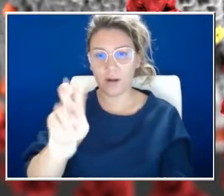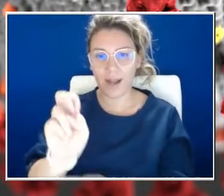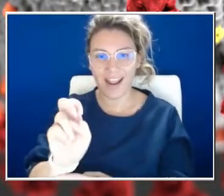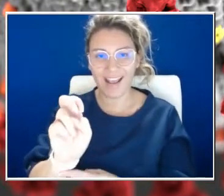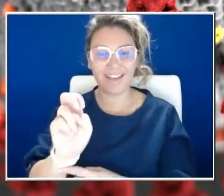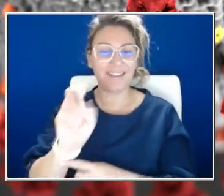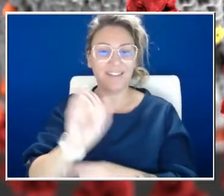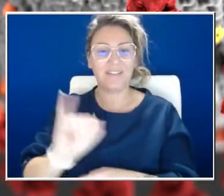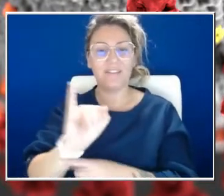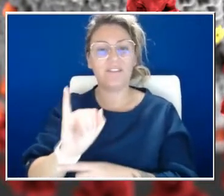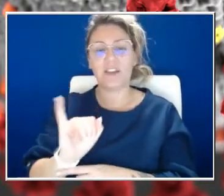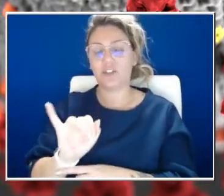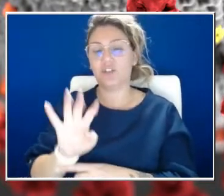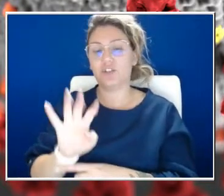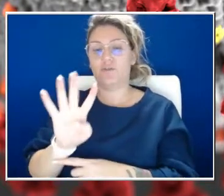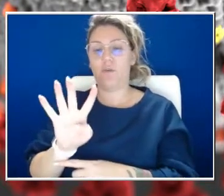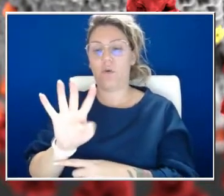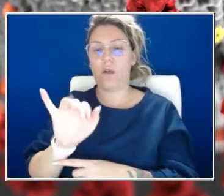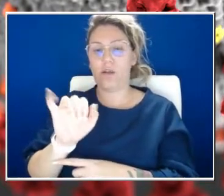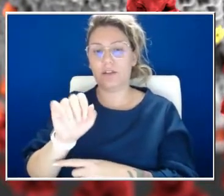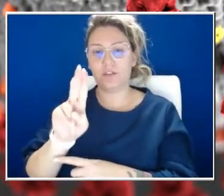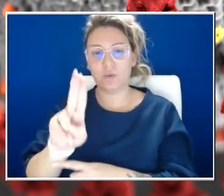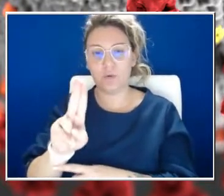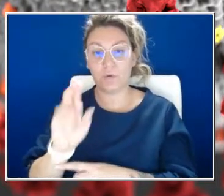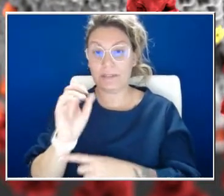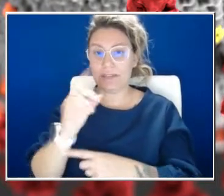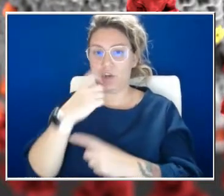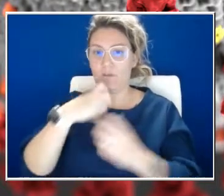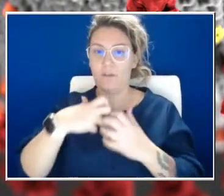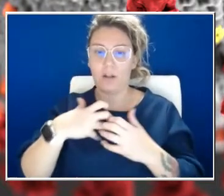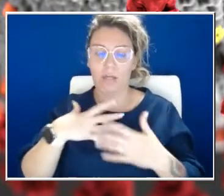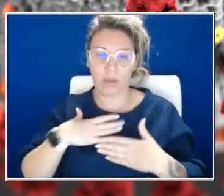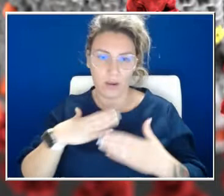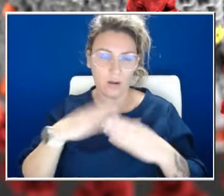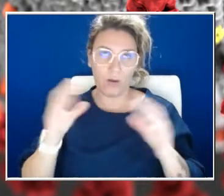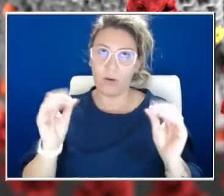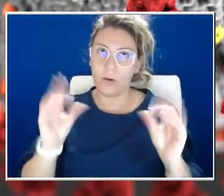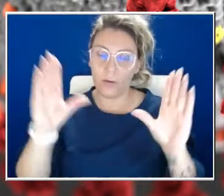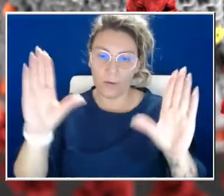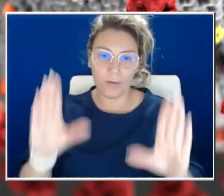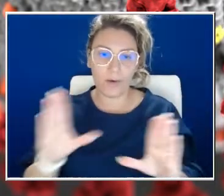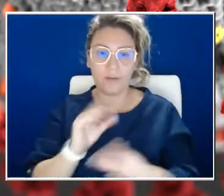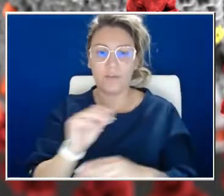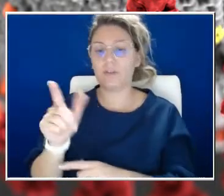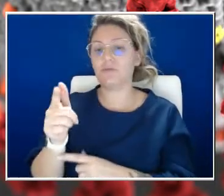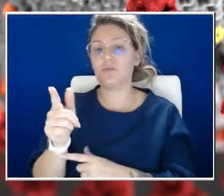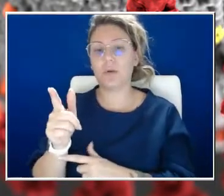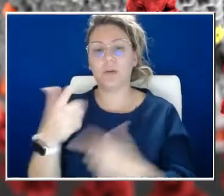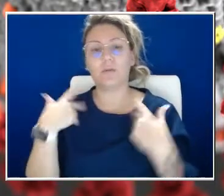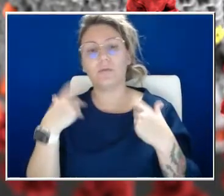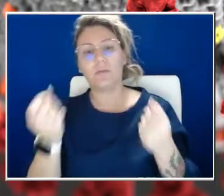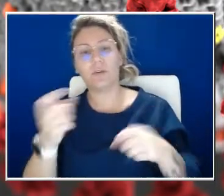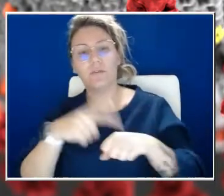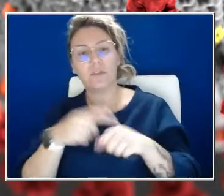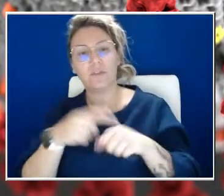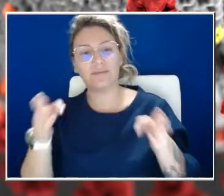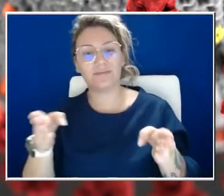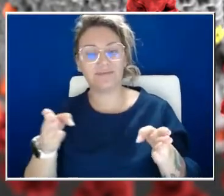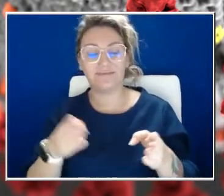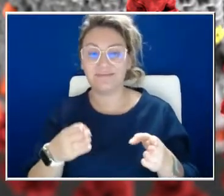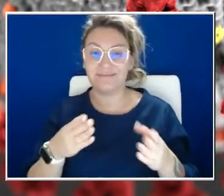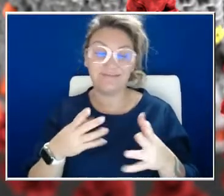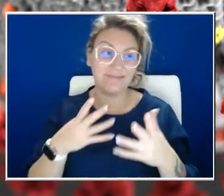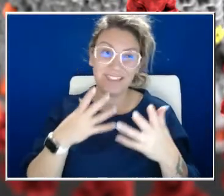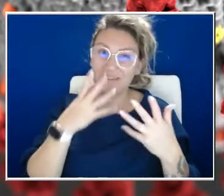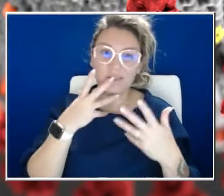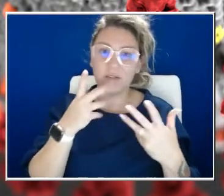infections with 4 in the ICU, 0 on the ventilator, which is always good, and 21 in that recovery period. So unfortunately, we just haven't reached